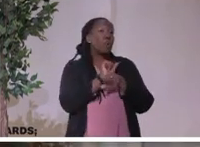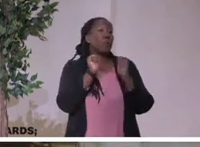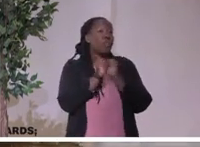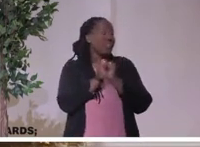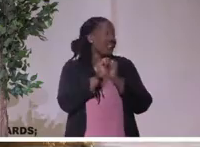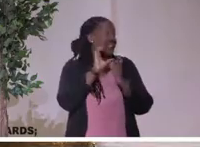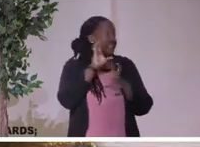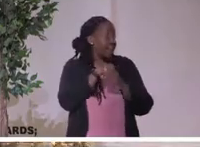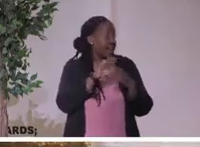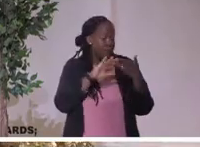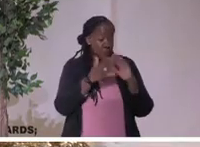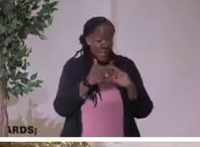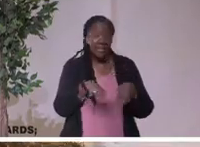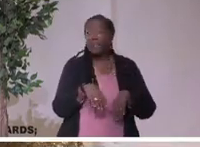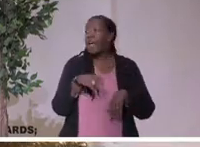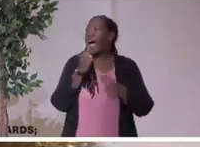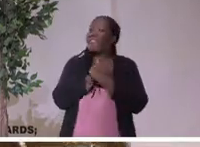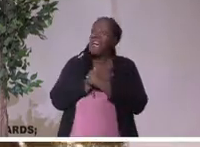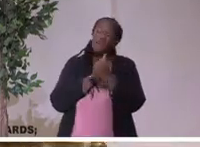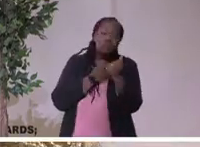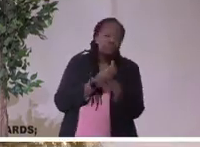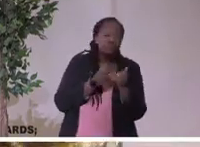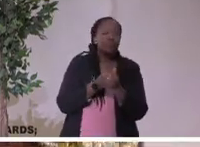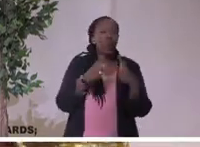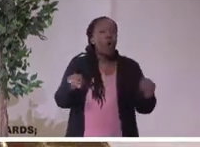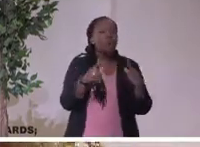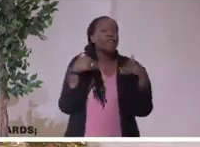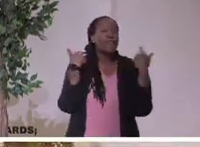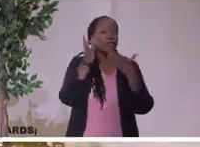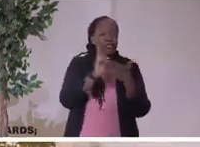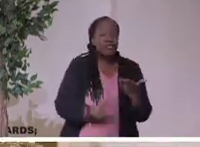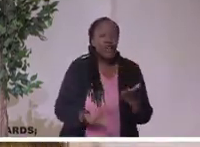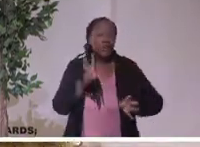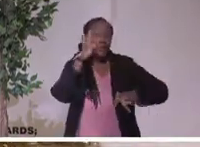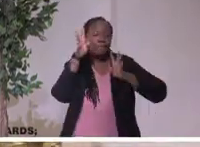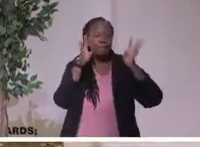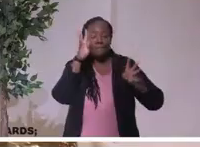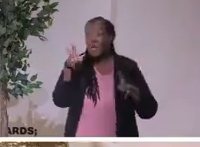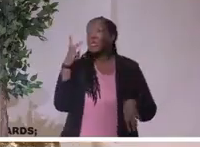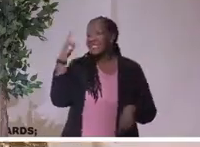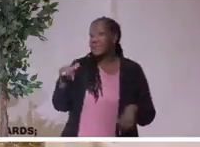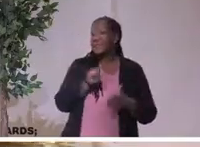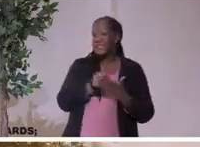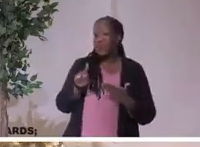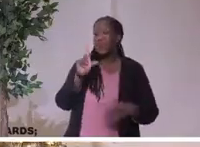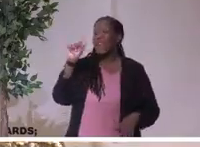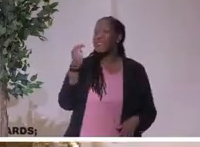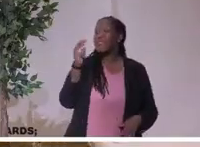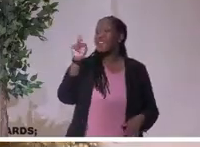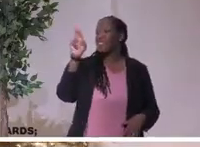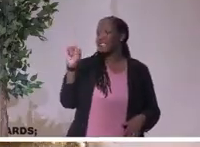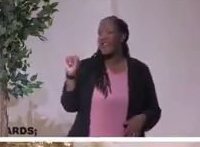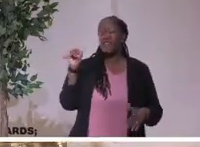I love to champion all of the kids that put their heart out into creating different looks. looks like. You'll see me this week at the legendary premiere. I'll